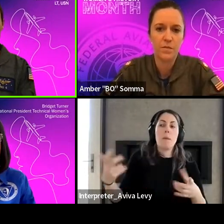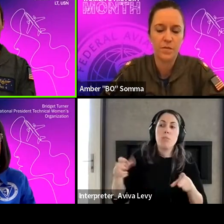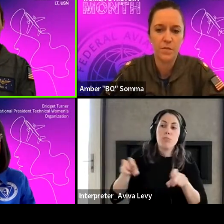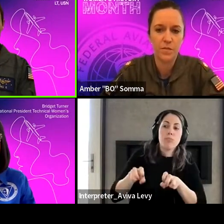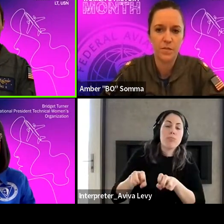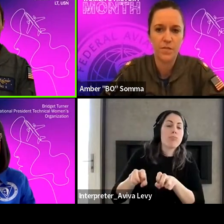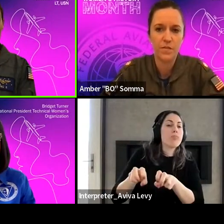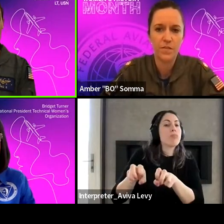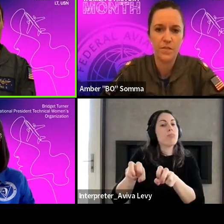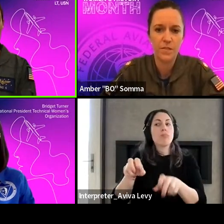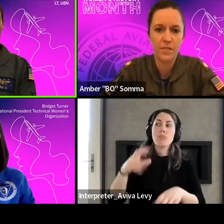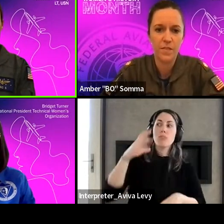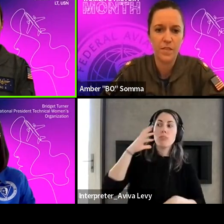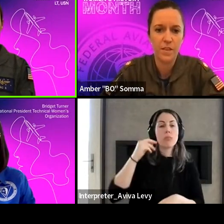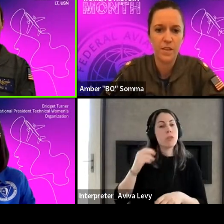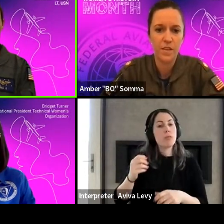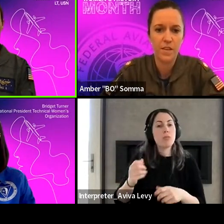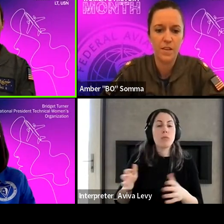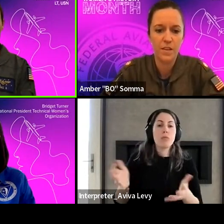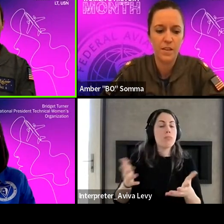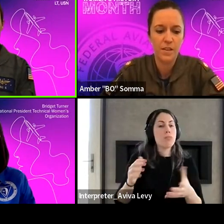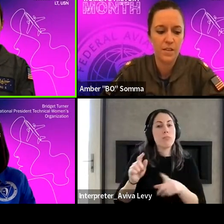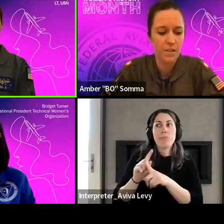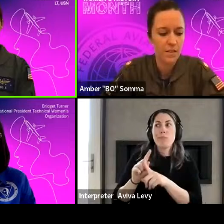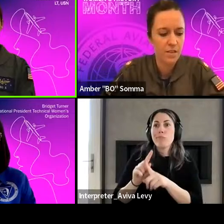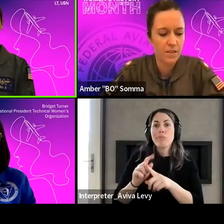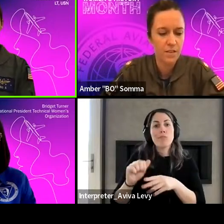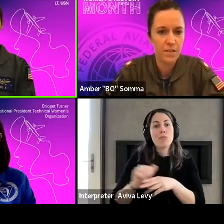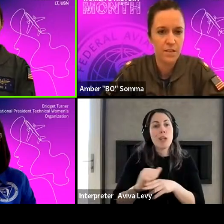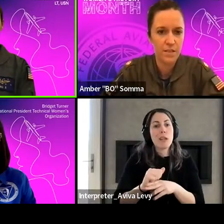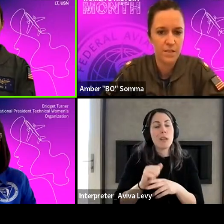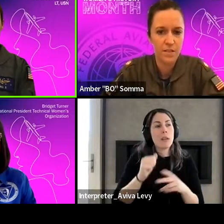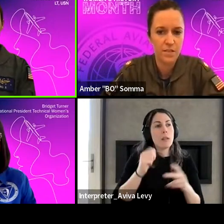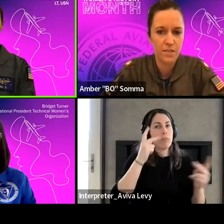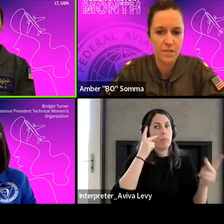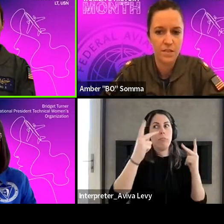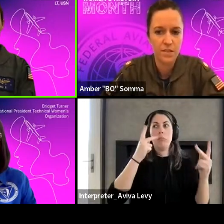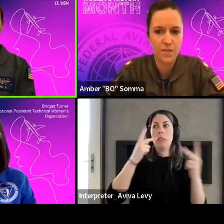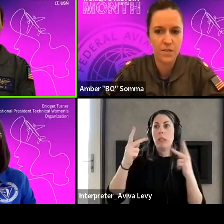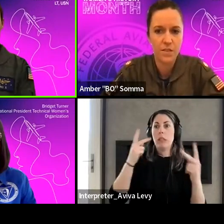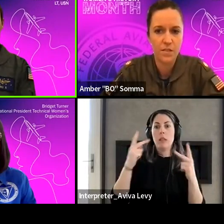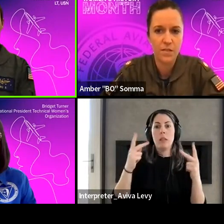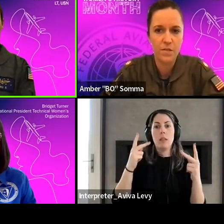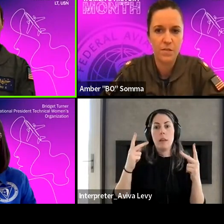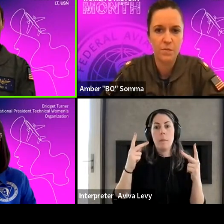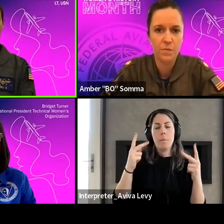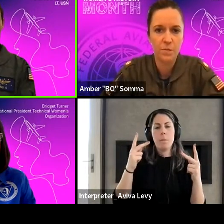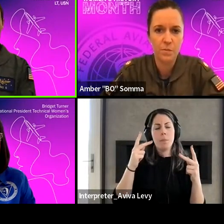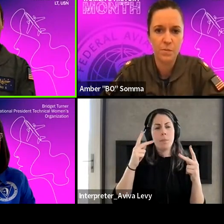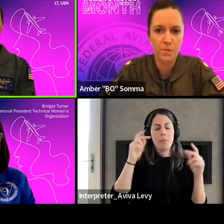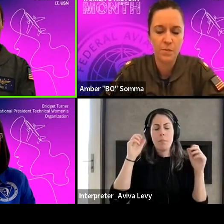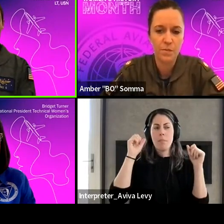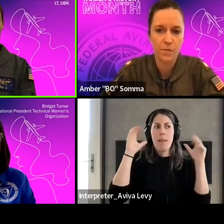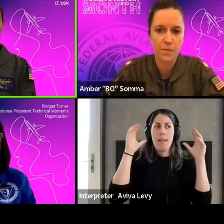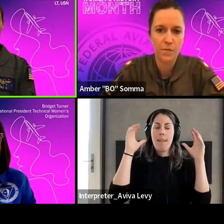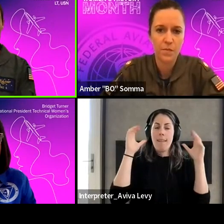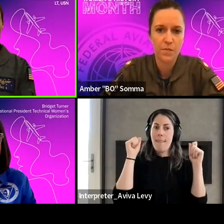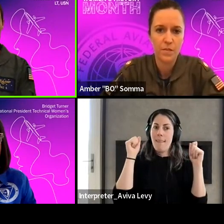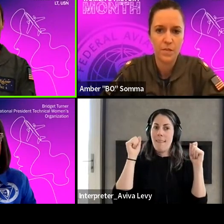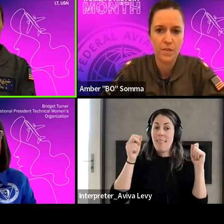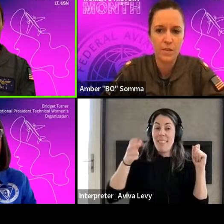being able to go out even just on a training flight and seeing the incredibly high level